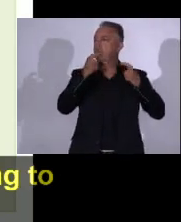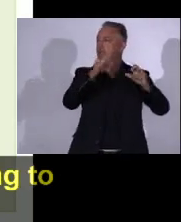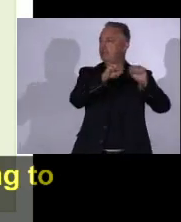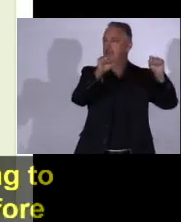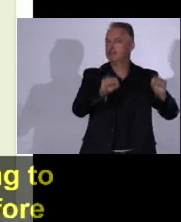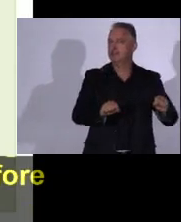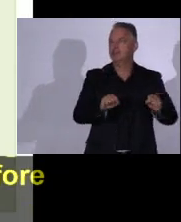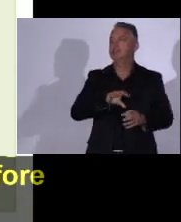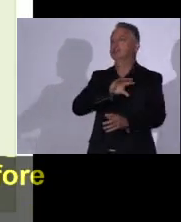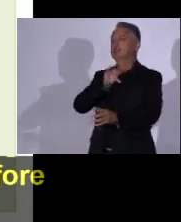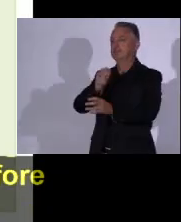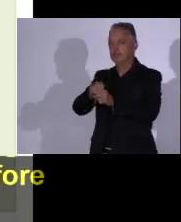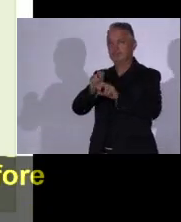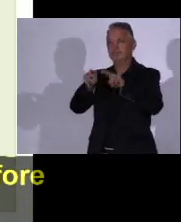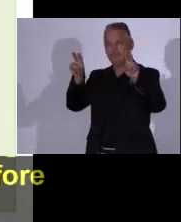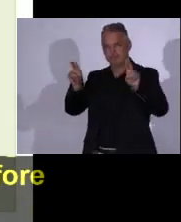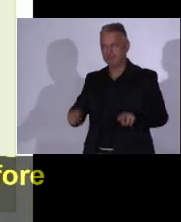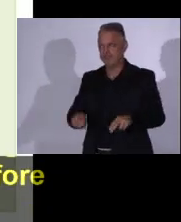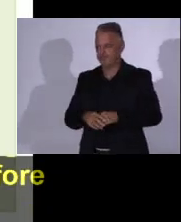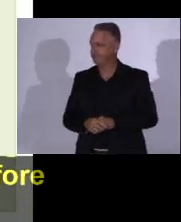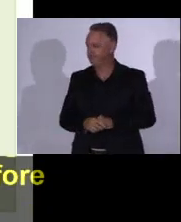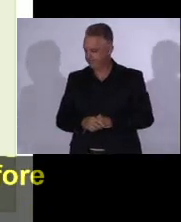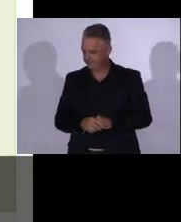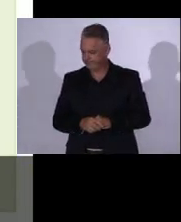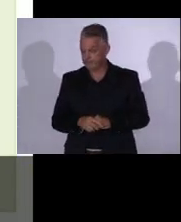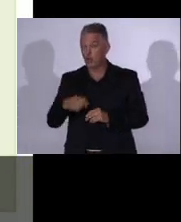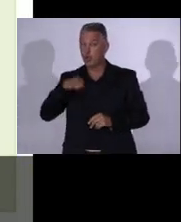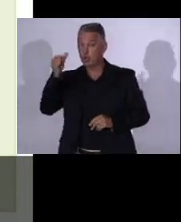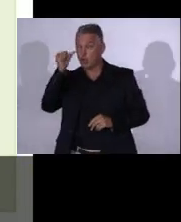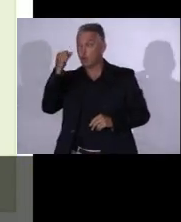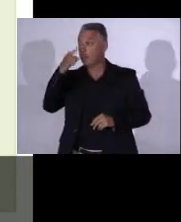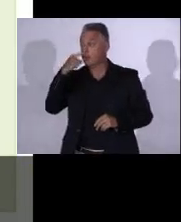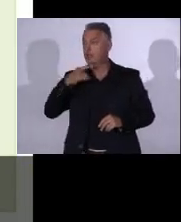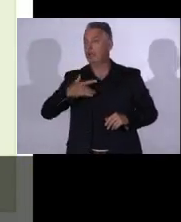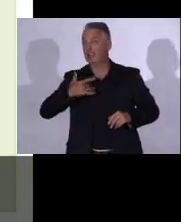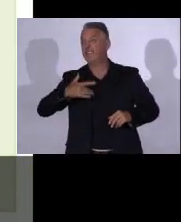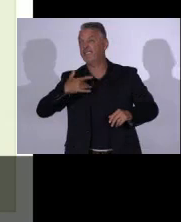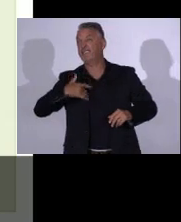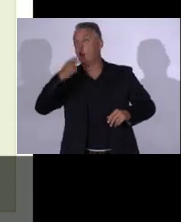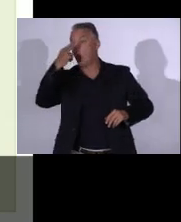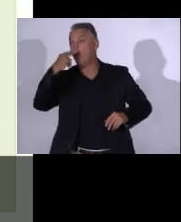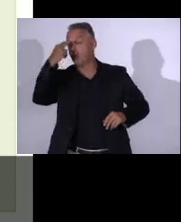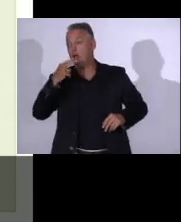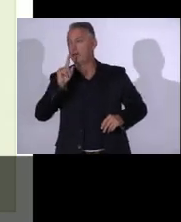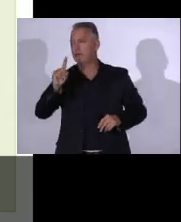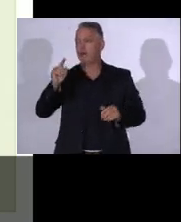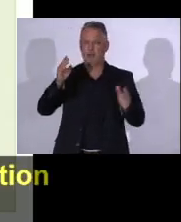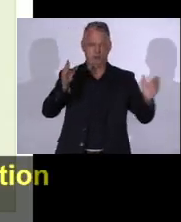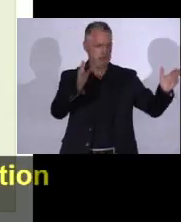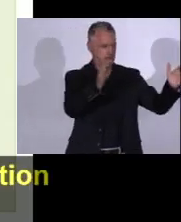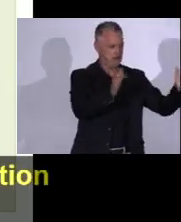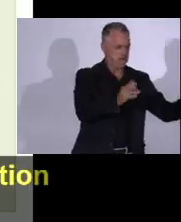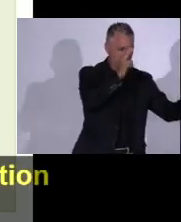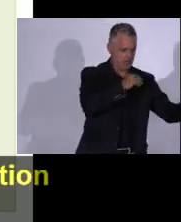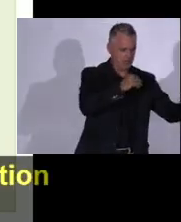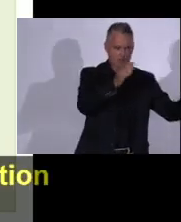What we have found is that even though folks are living longer, the proportion of their life lived